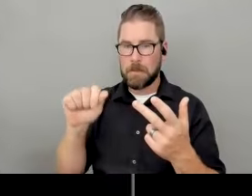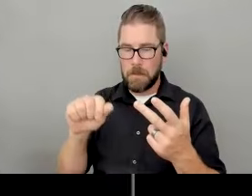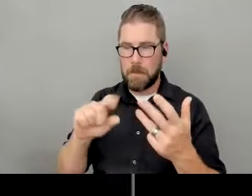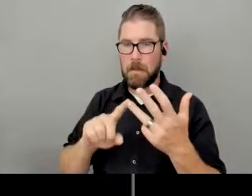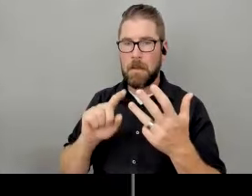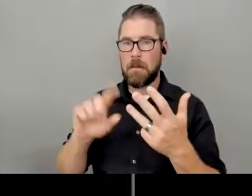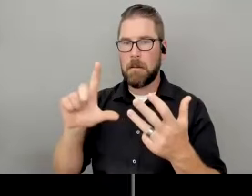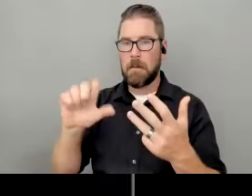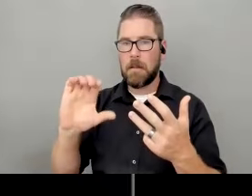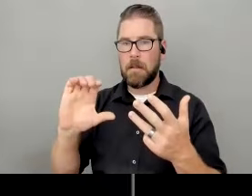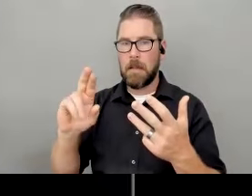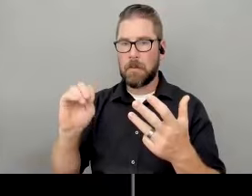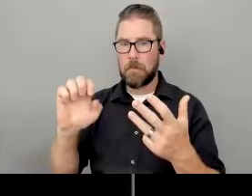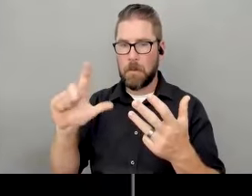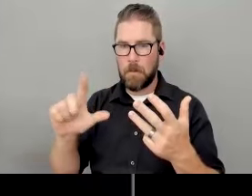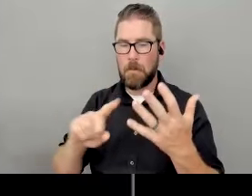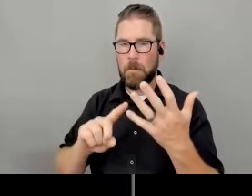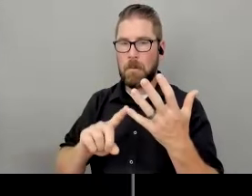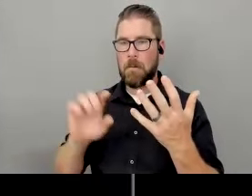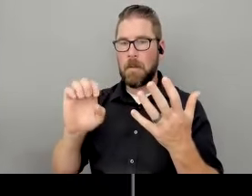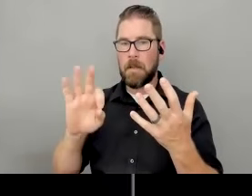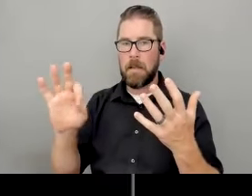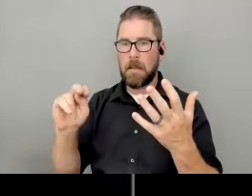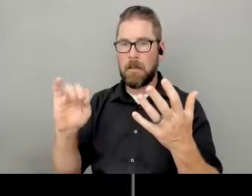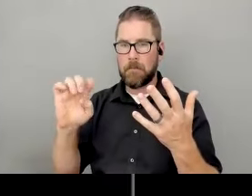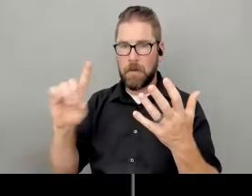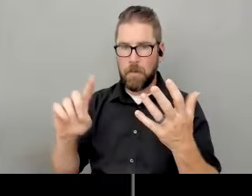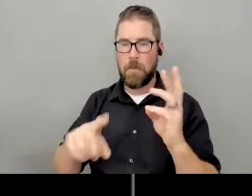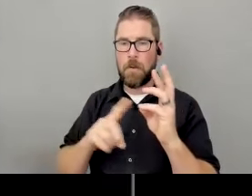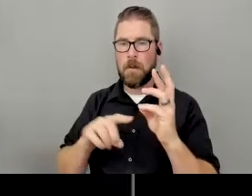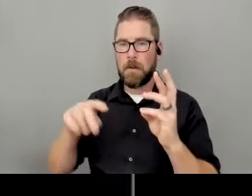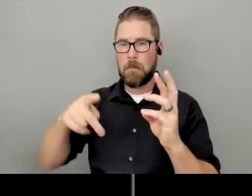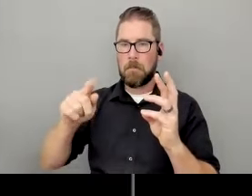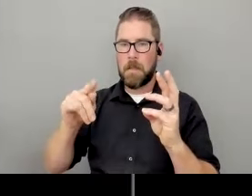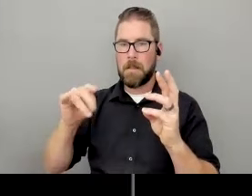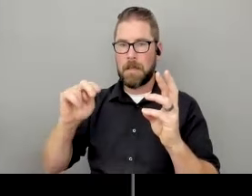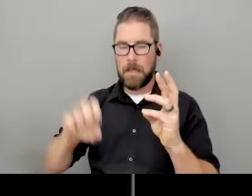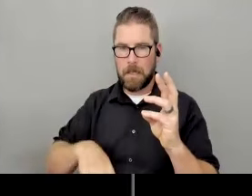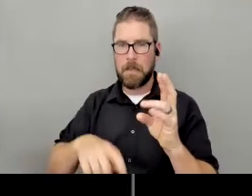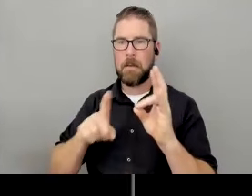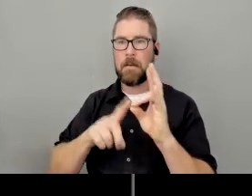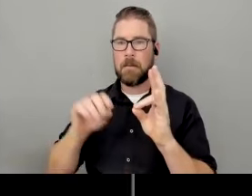lacrimal, ethmoid, palatine, sphenoid.